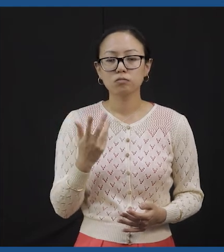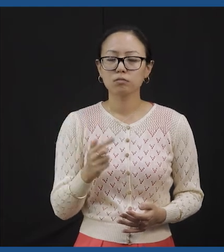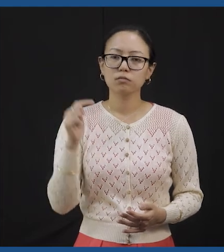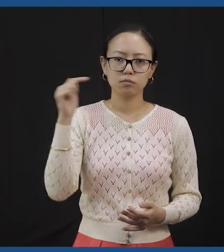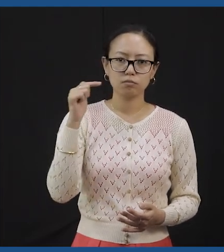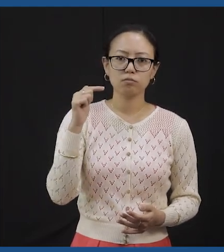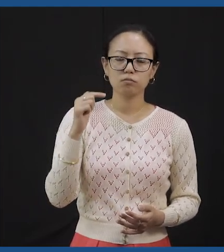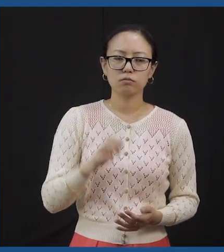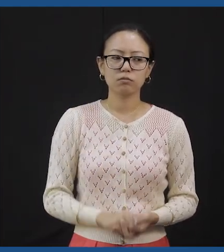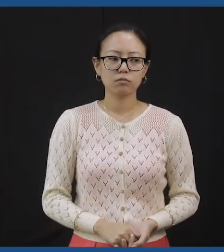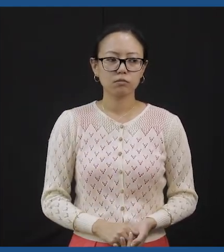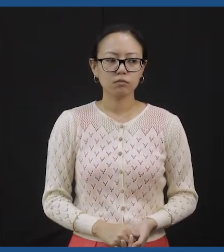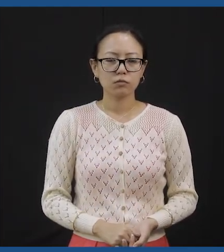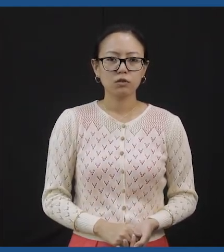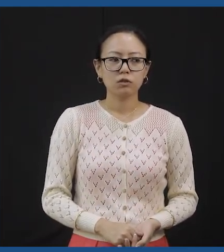Here,